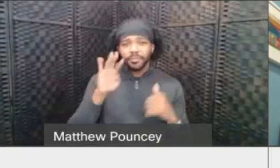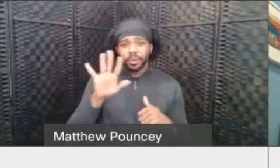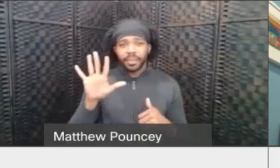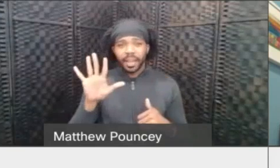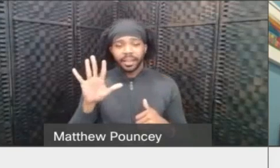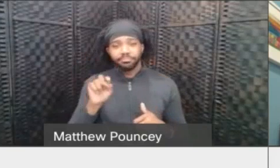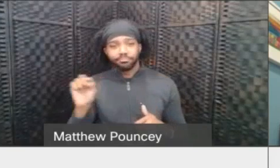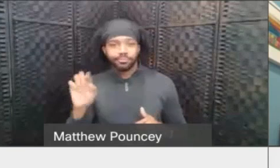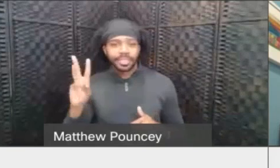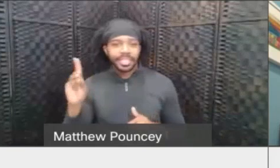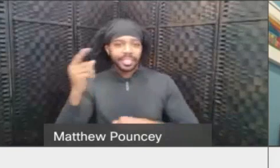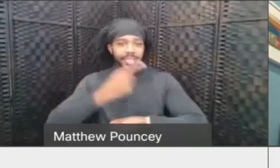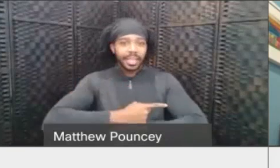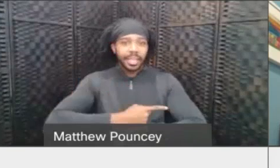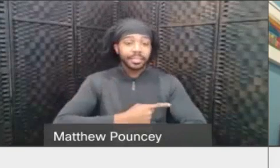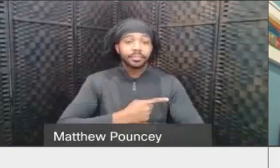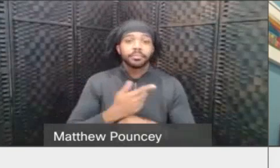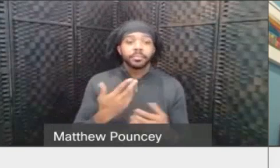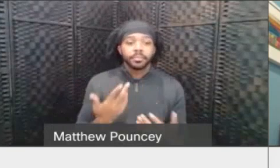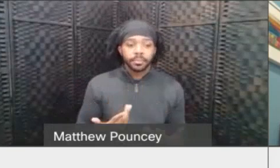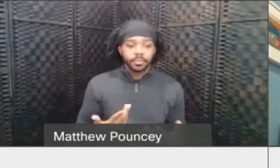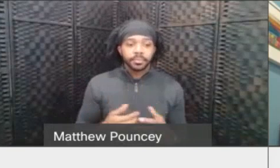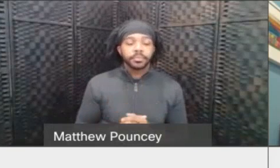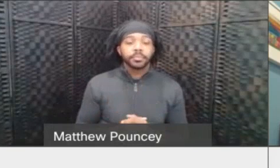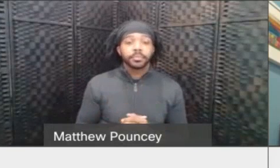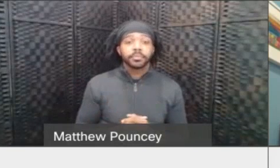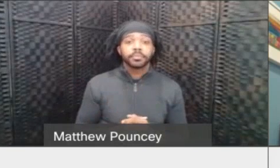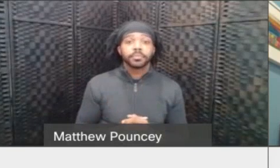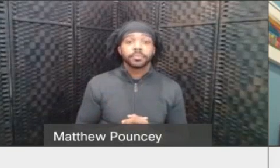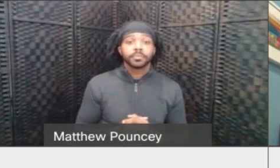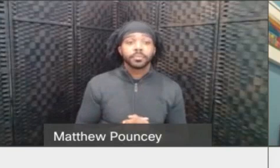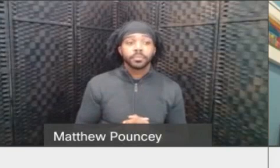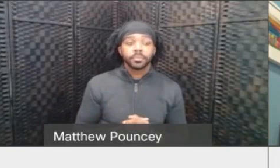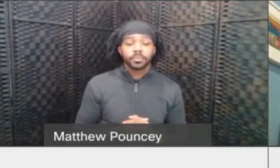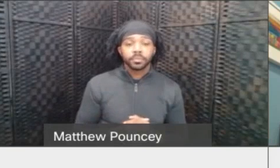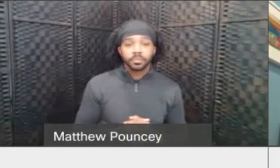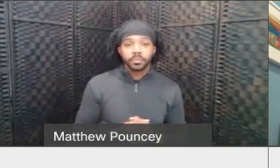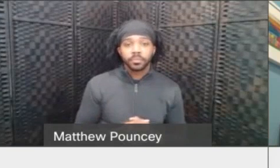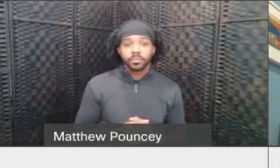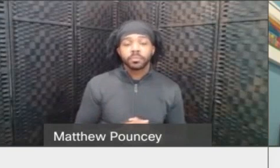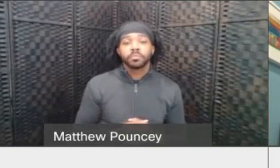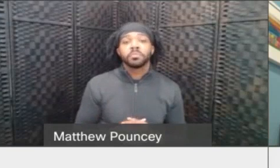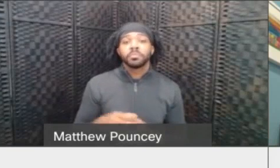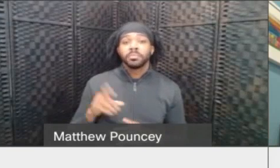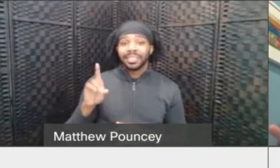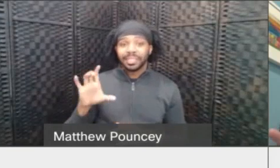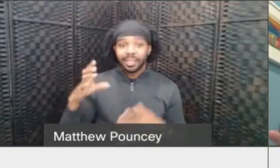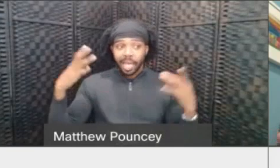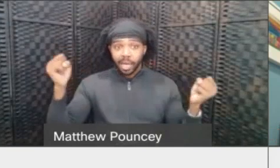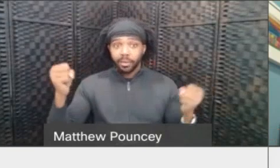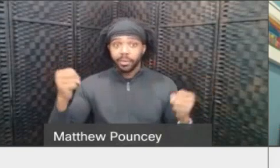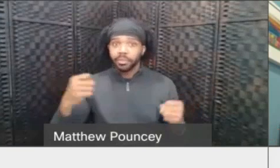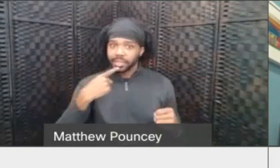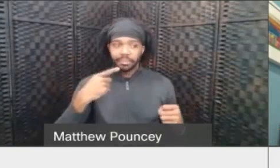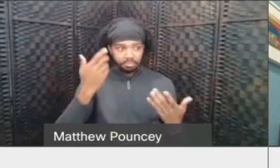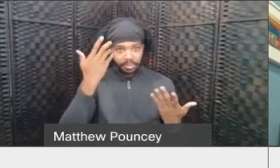60 days. You know, as they indicated at the time, rolling this out, they didn't know